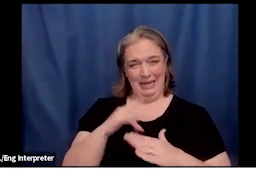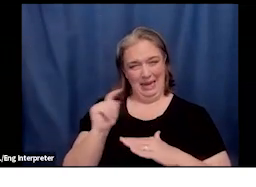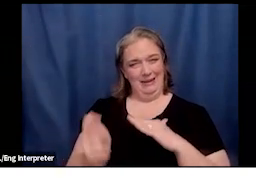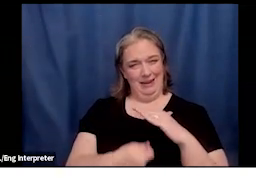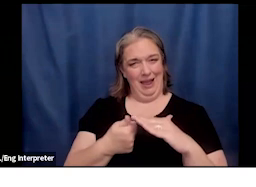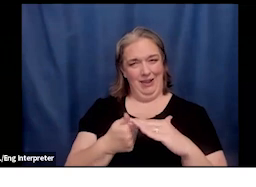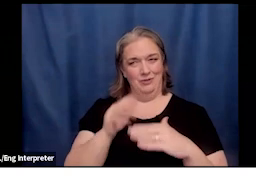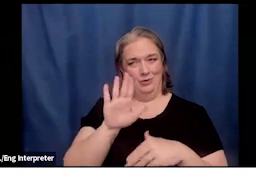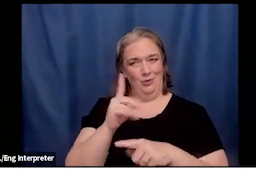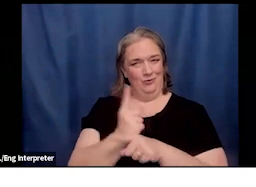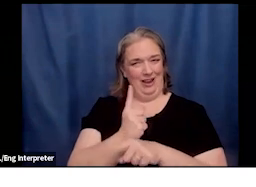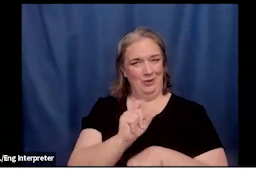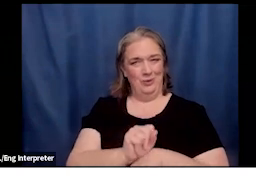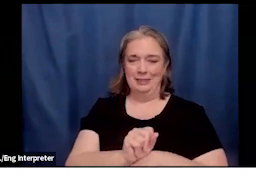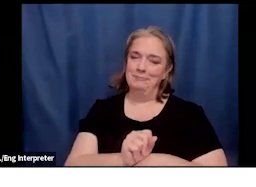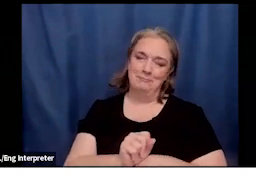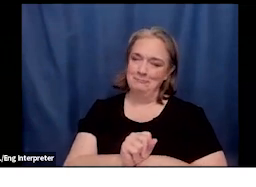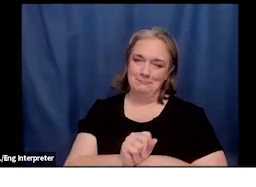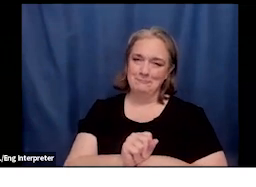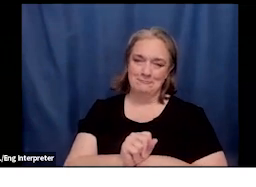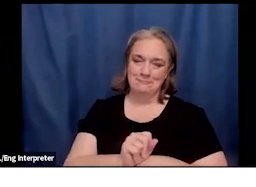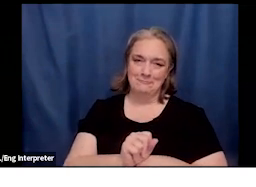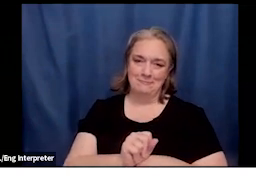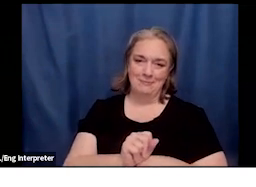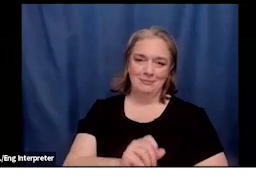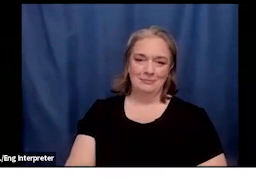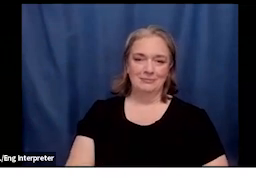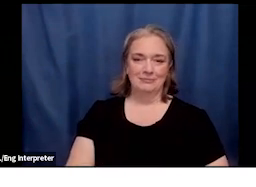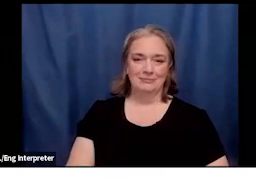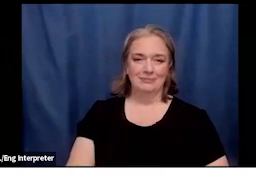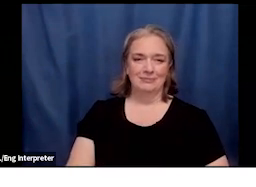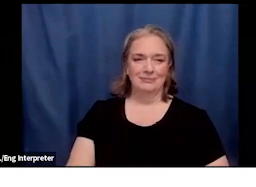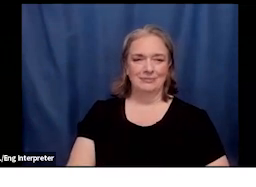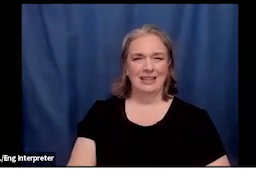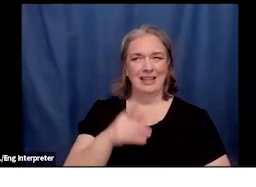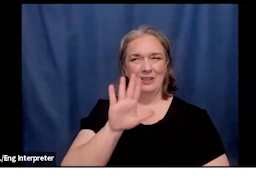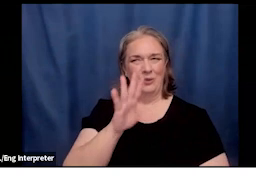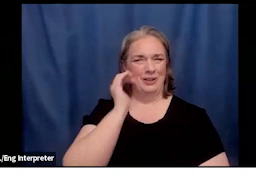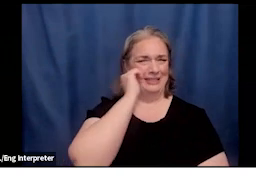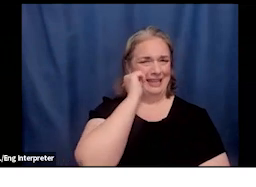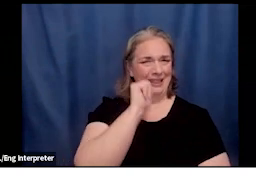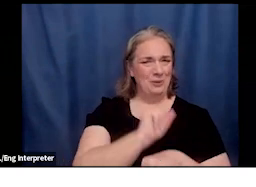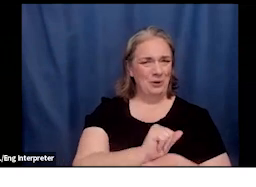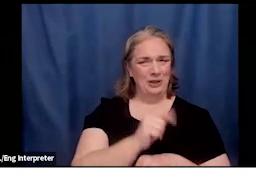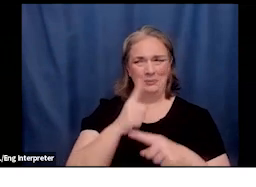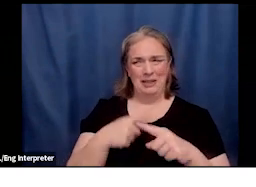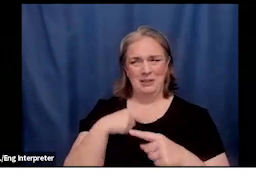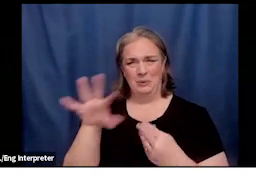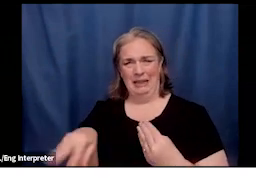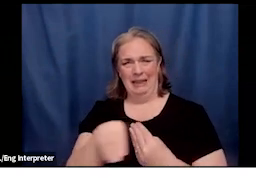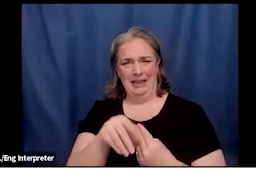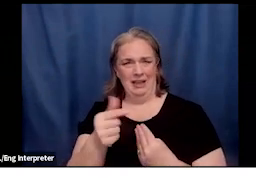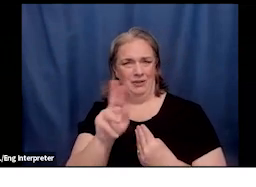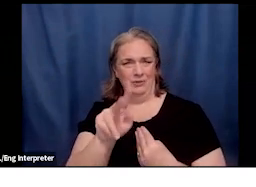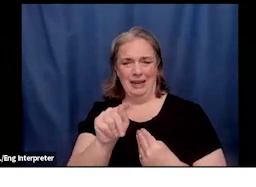regular scope of work. So something that you would be potentially doing in your day-to-day job is not eligible